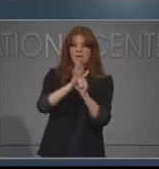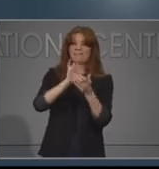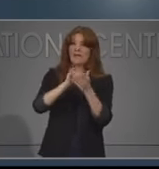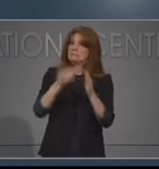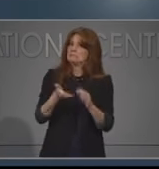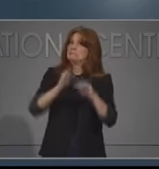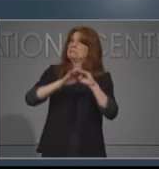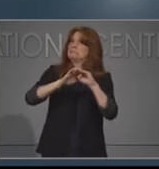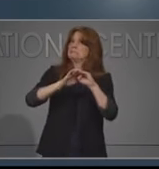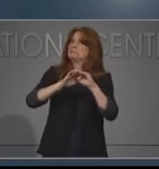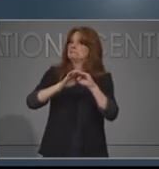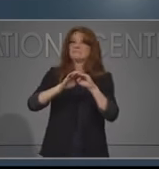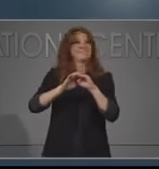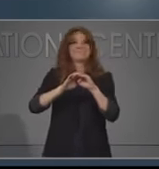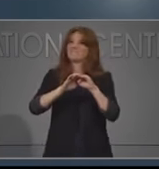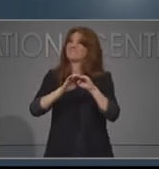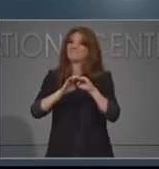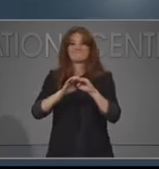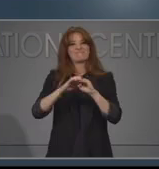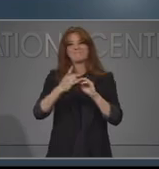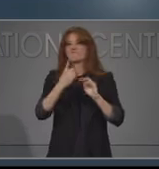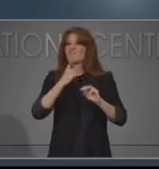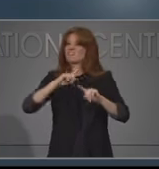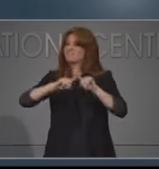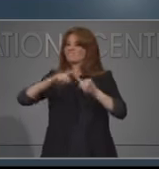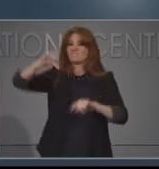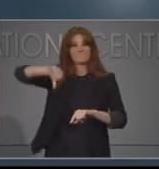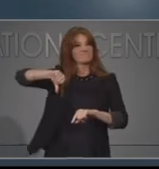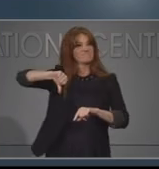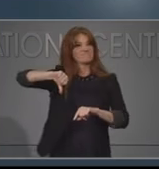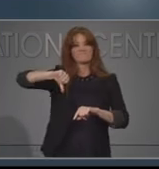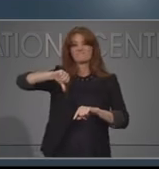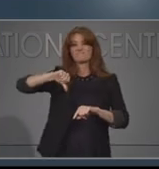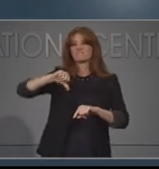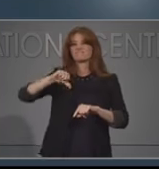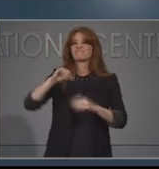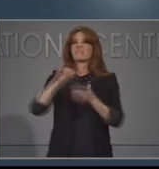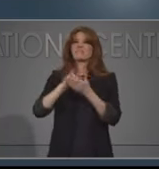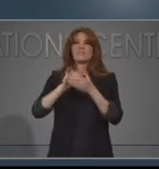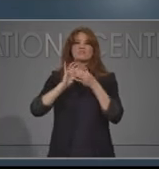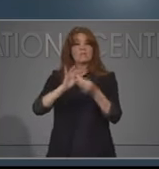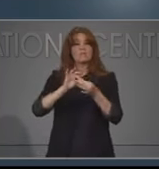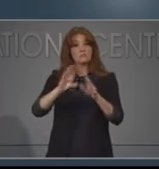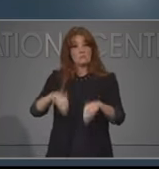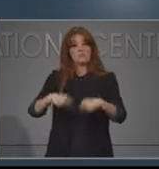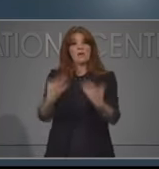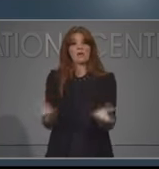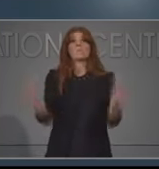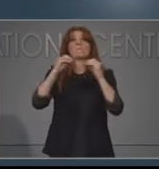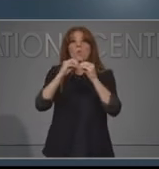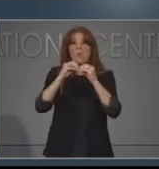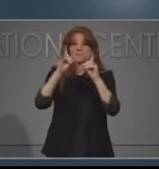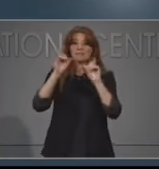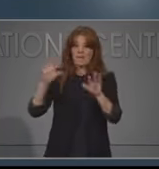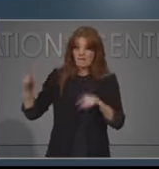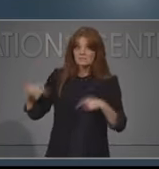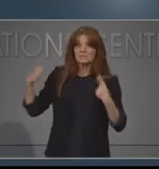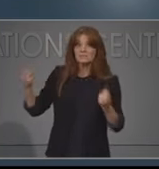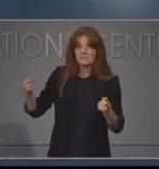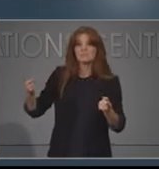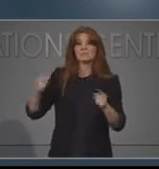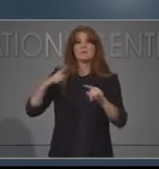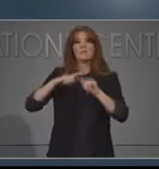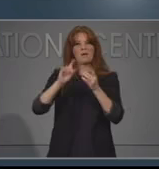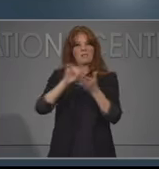increase. It gets a red X. And while this rise is in part due to increased testing, the sustained